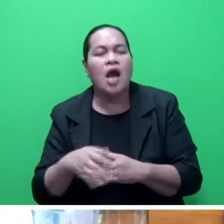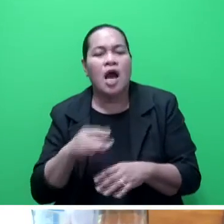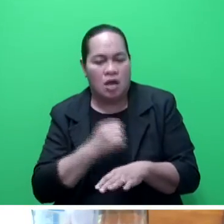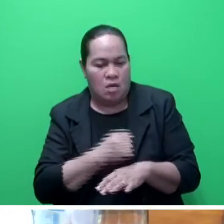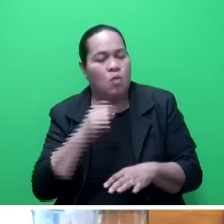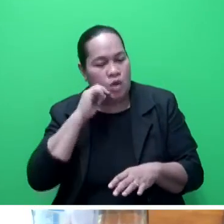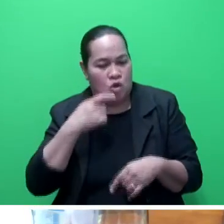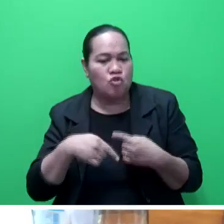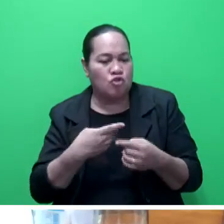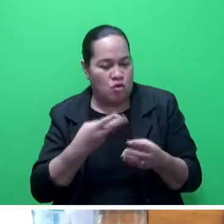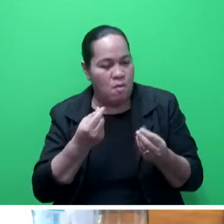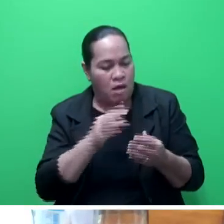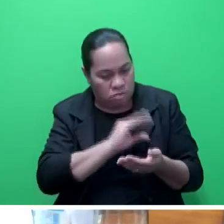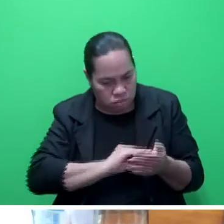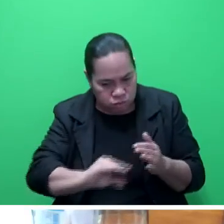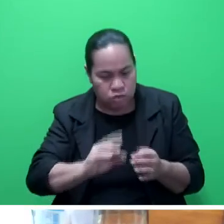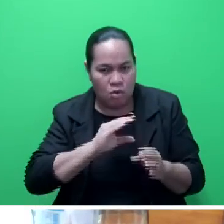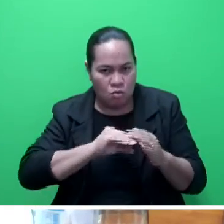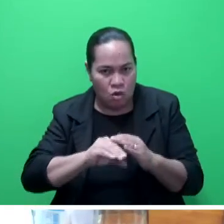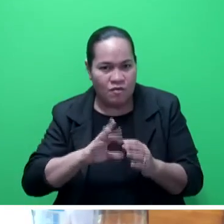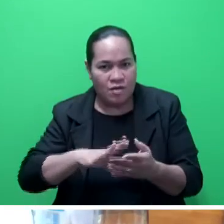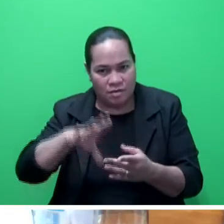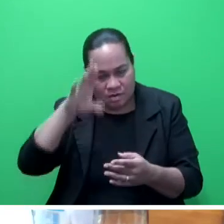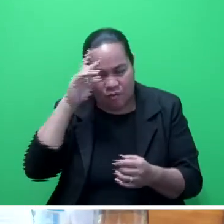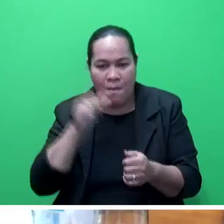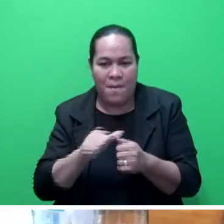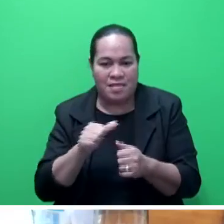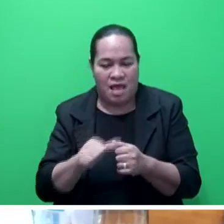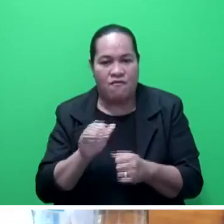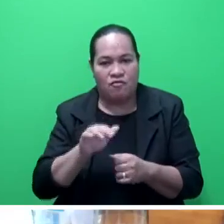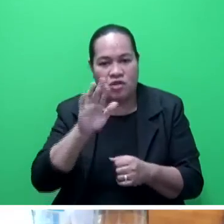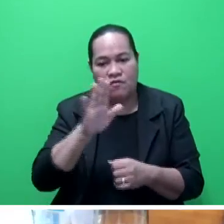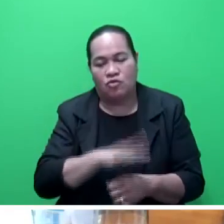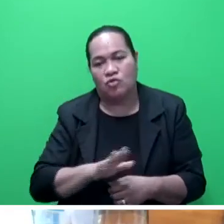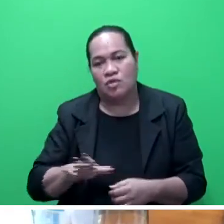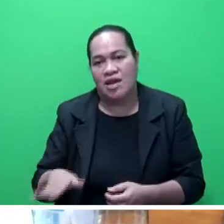education to secure a better future for our children. Thank you, Mr. Speaker, sir.